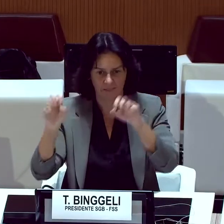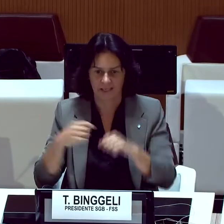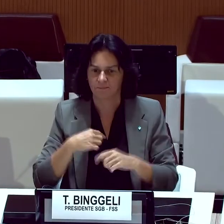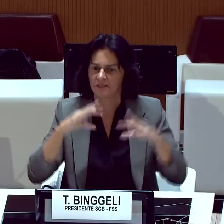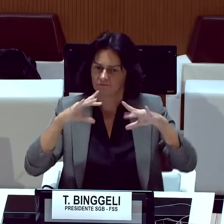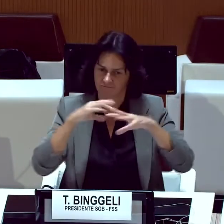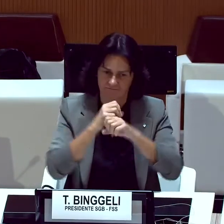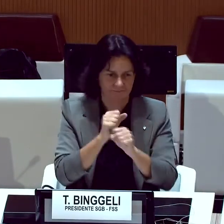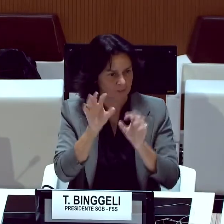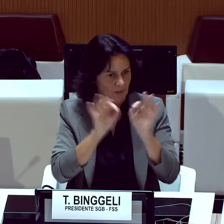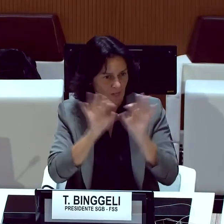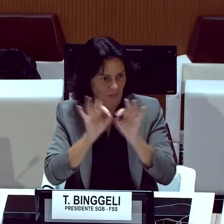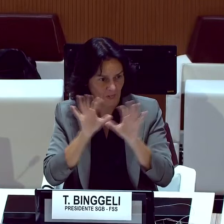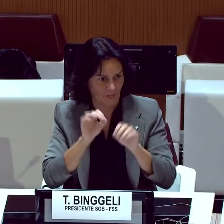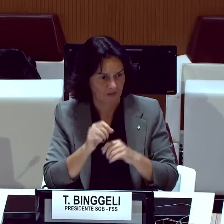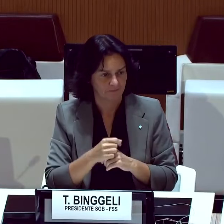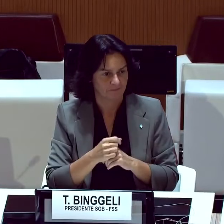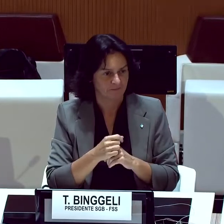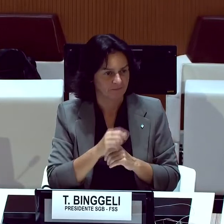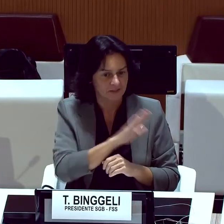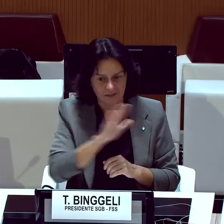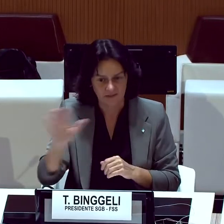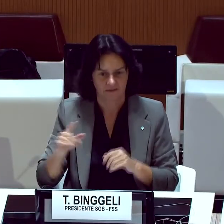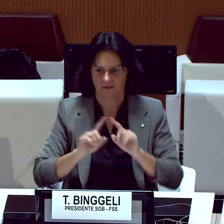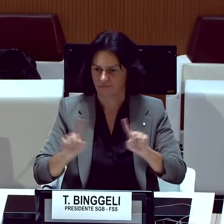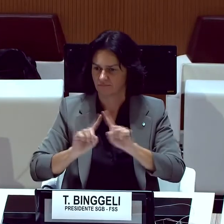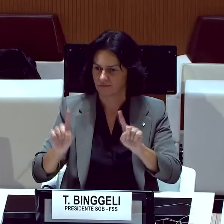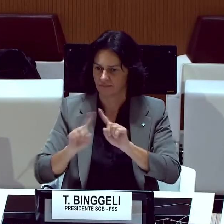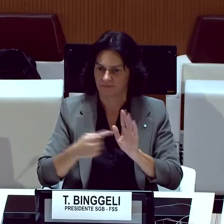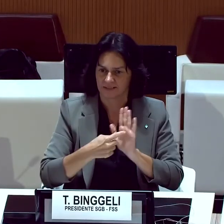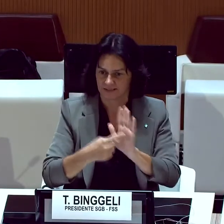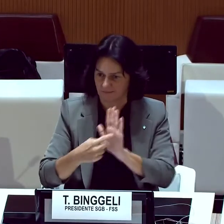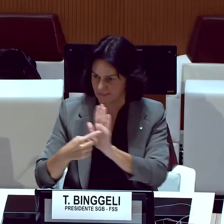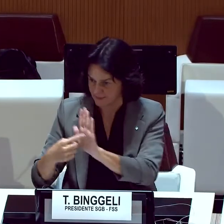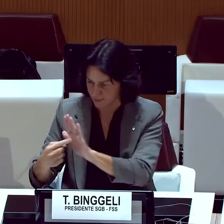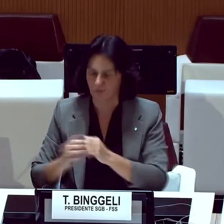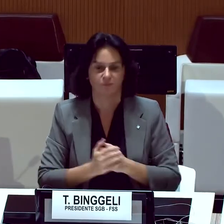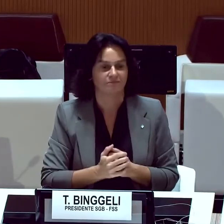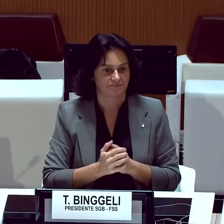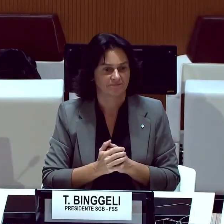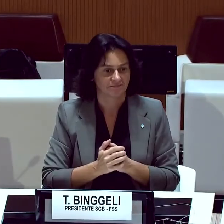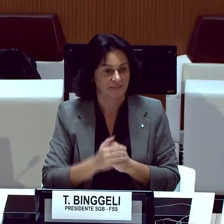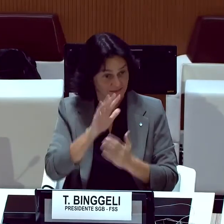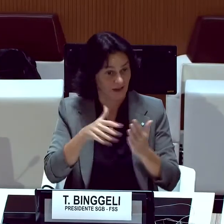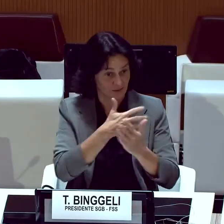panelists, but as we see, we've explored a lot of different themes, which brings us to our discussion.